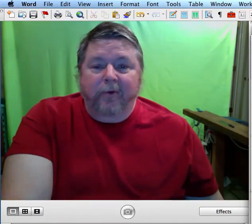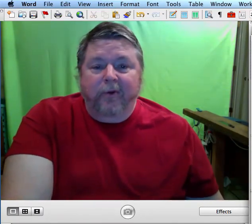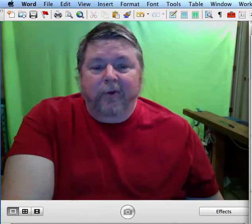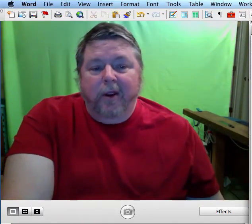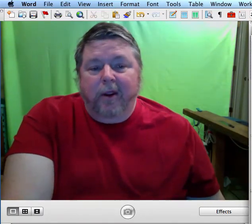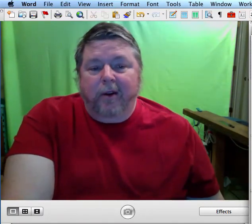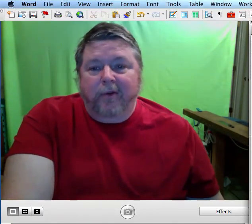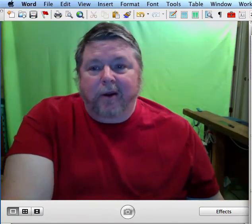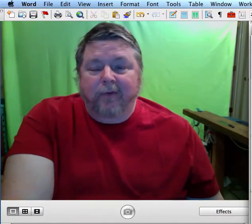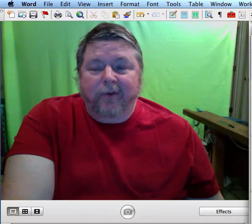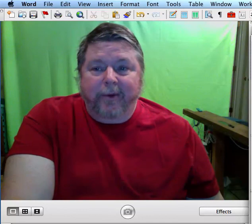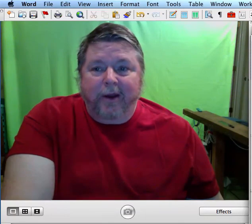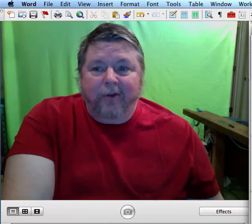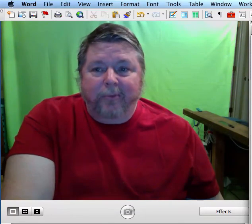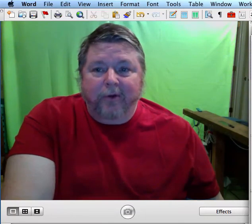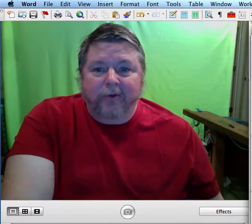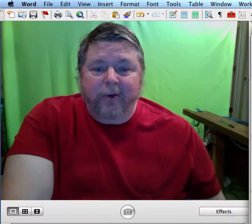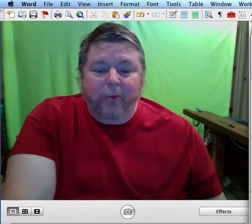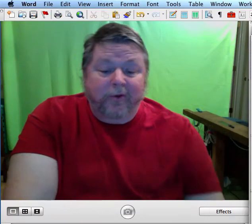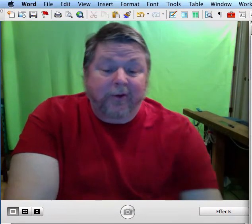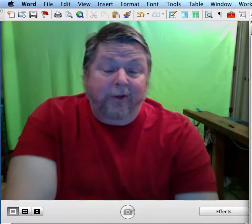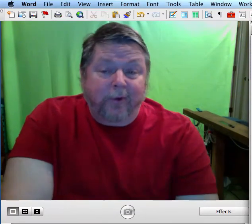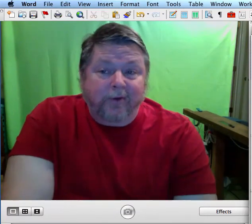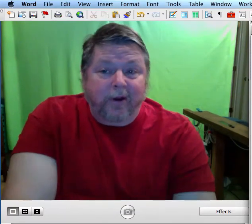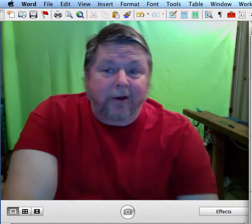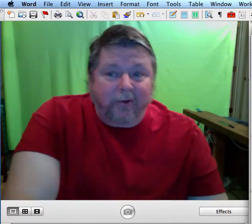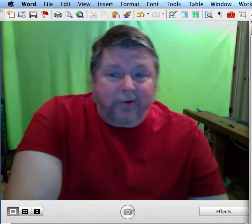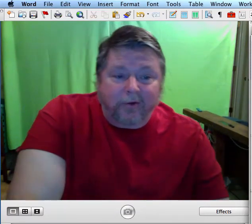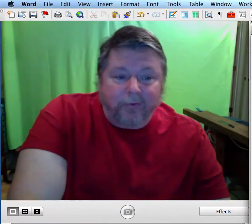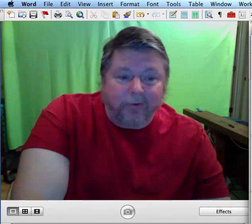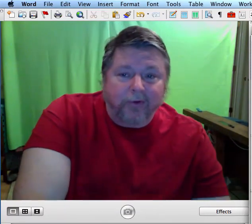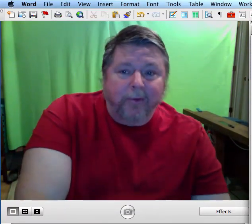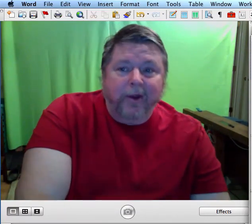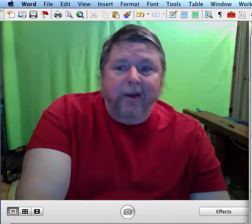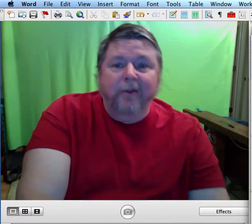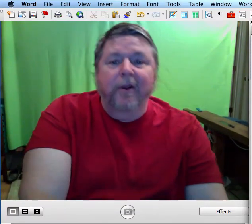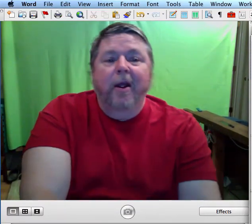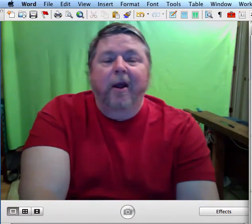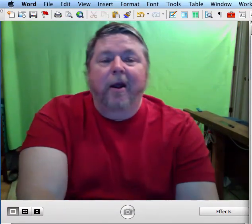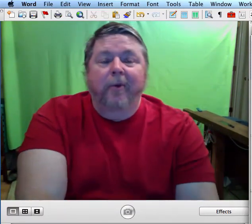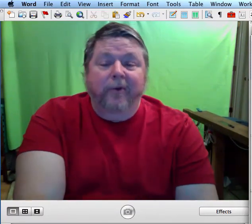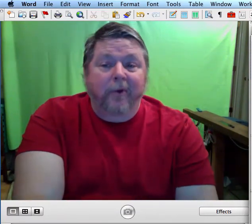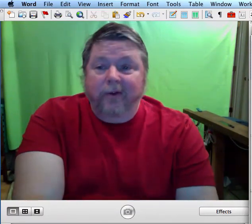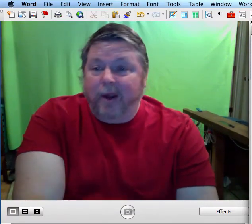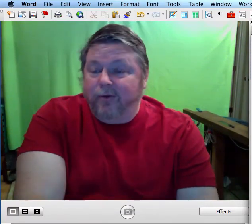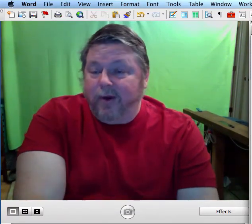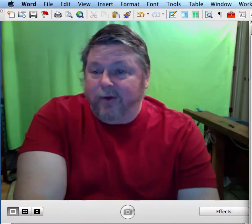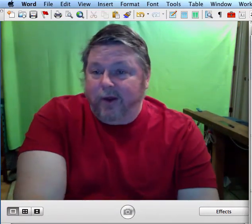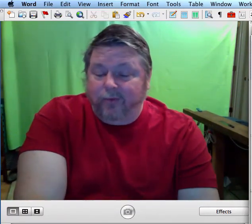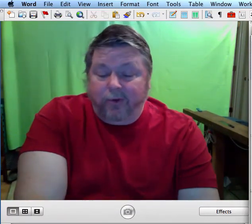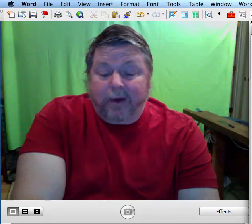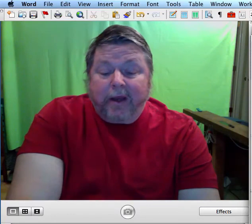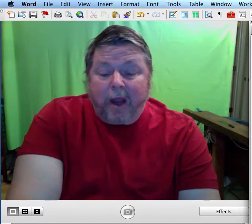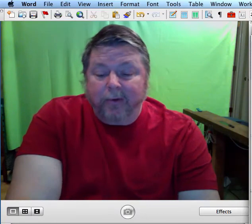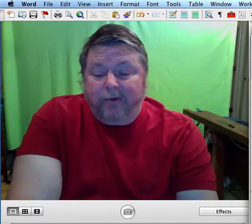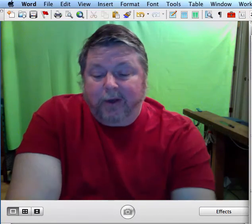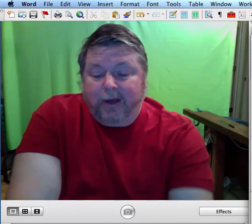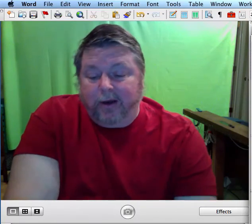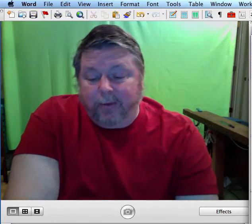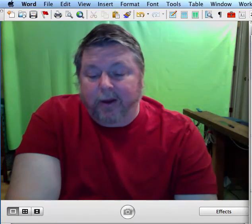Was this the consecutive simultaneous processing? Which things were consecutive? Which things were simultaneous? Was there a site translation? Were there any